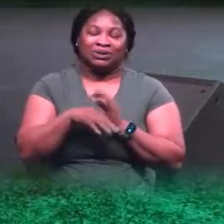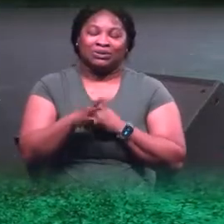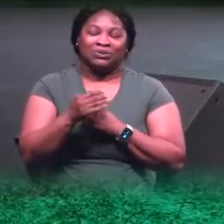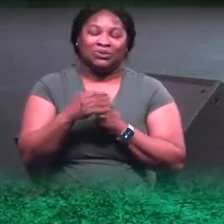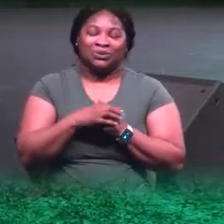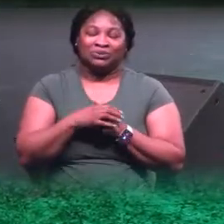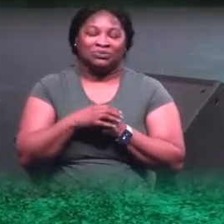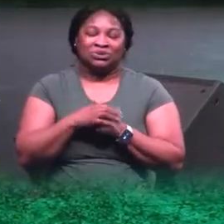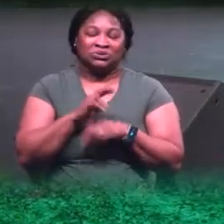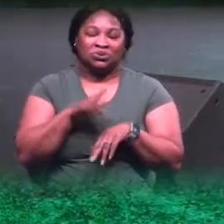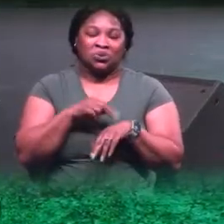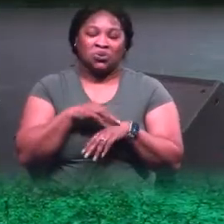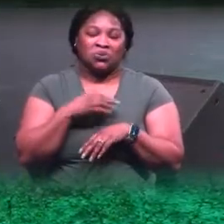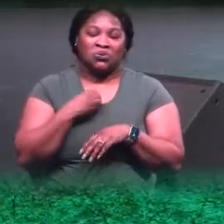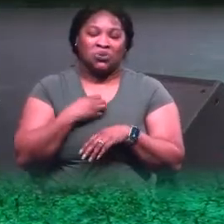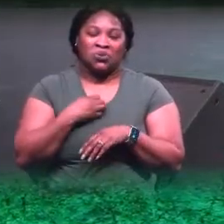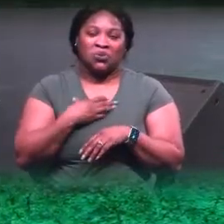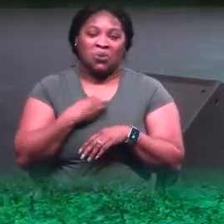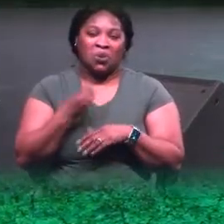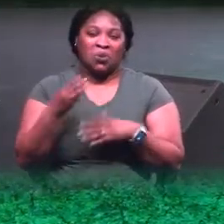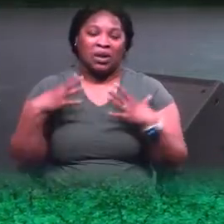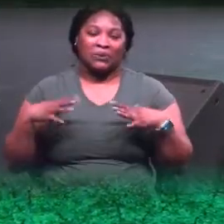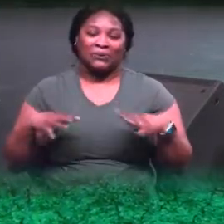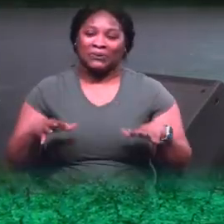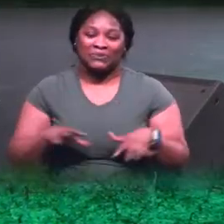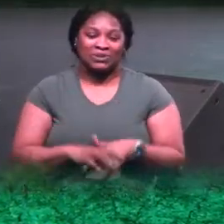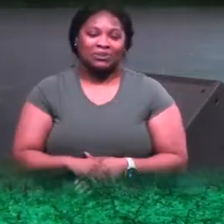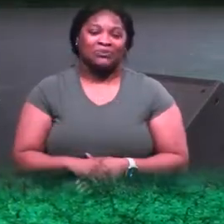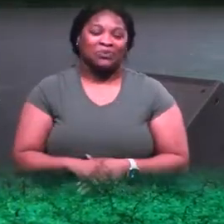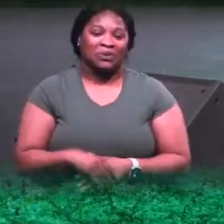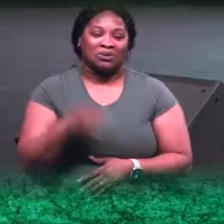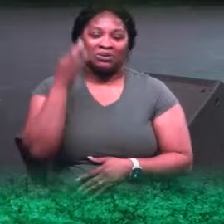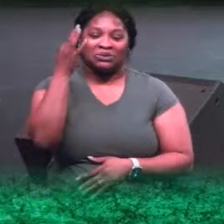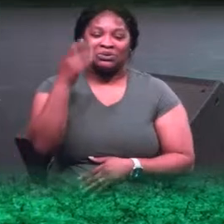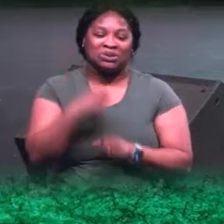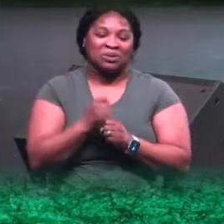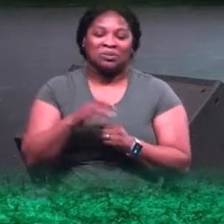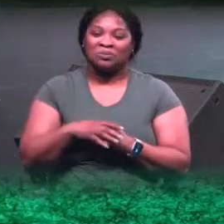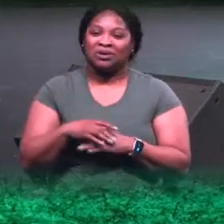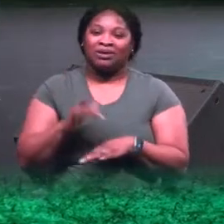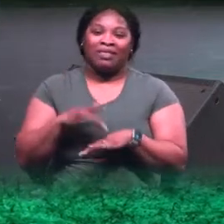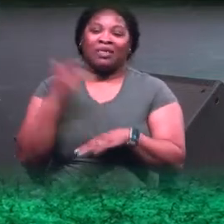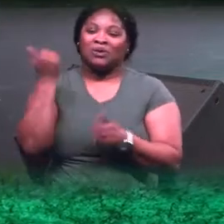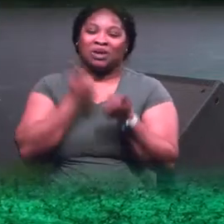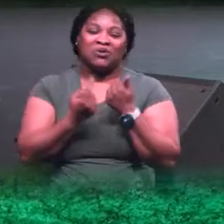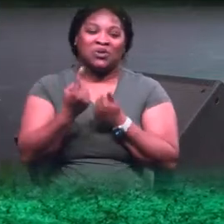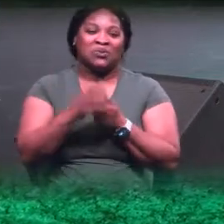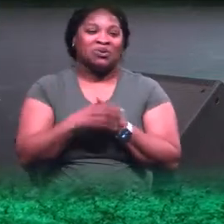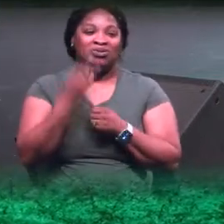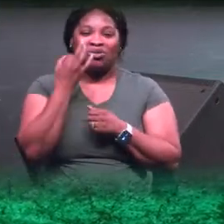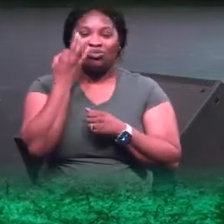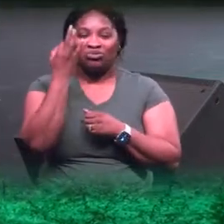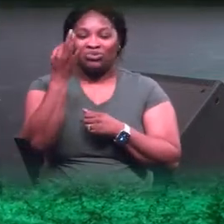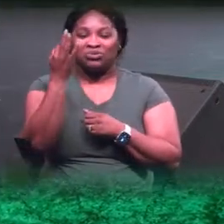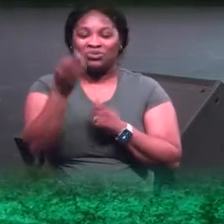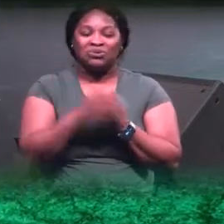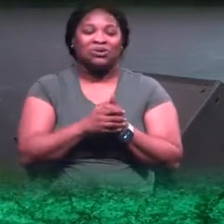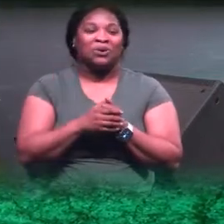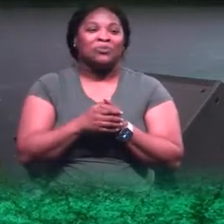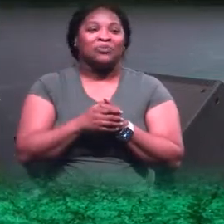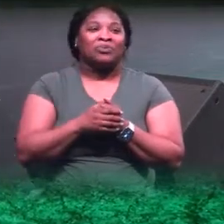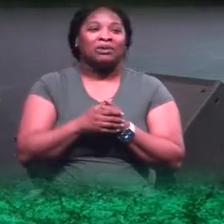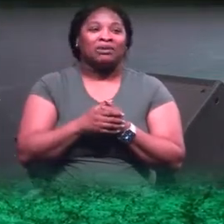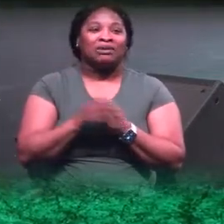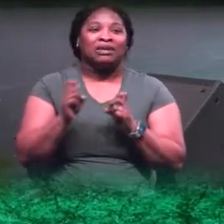Just wear your casual white. Amen. We're looking forward to making it light on everybody and looking forward. We're praying that God give